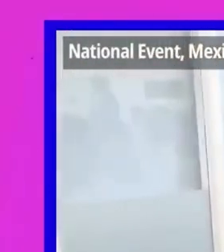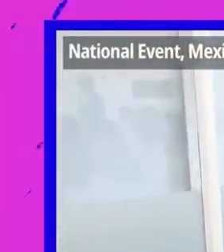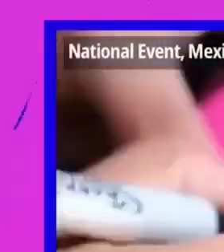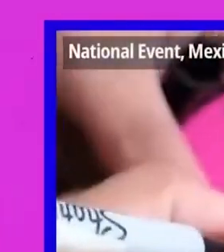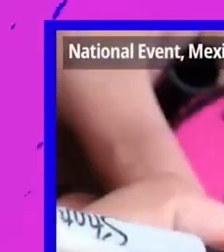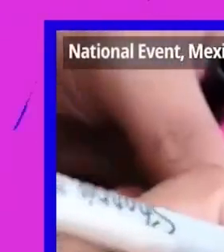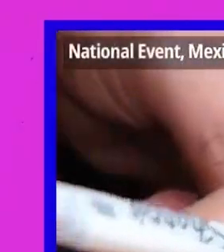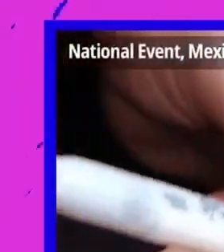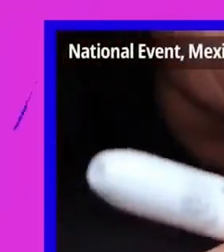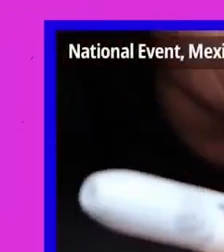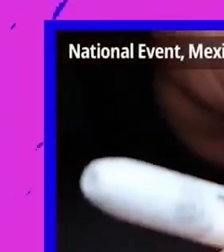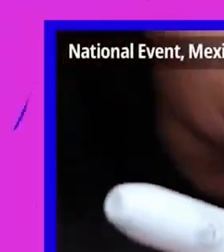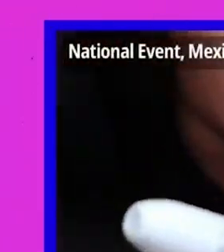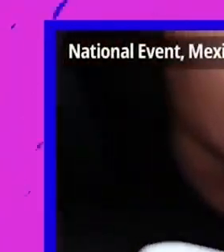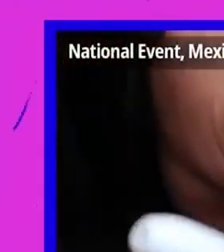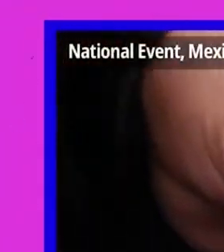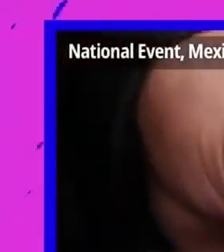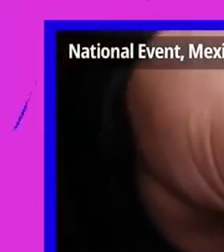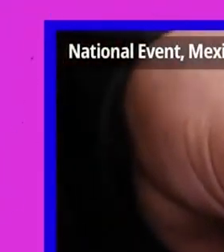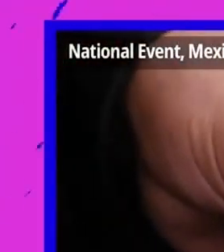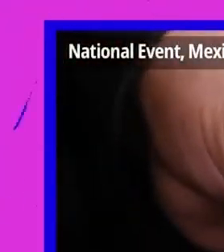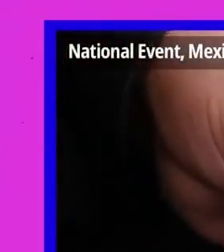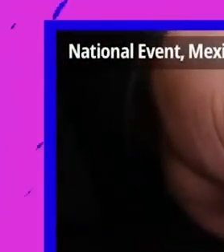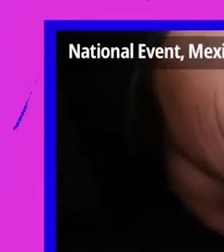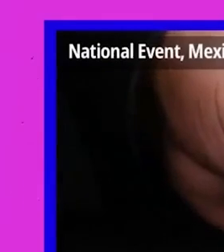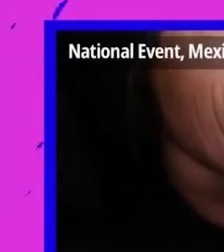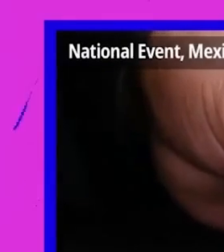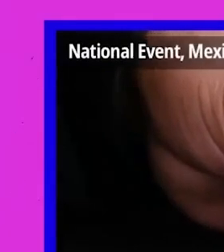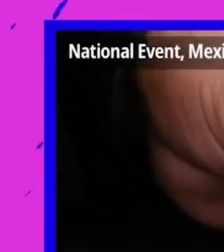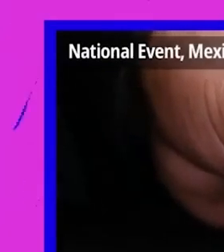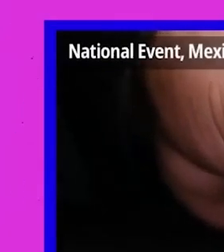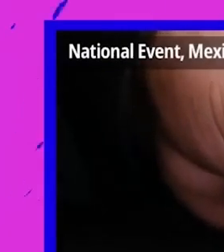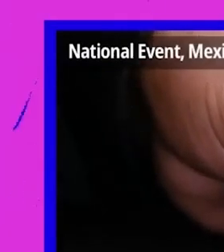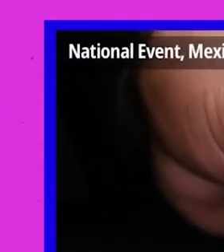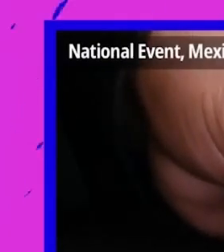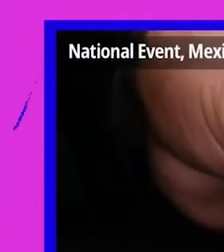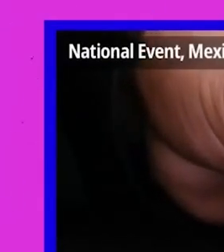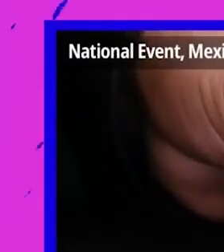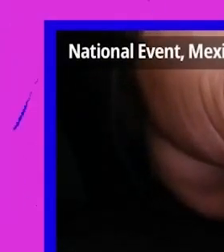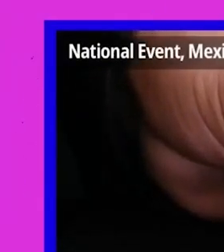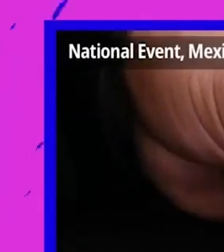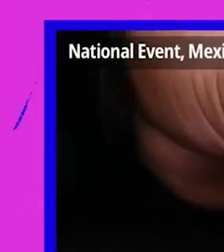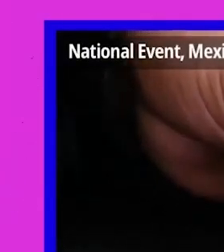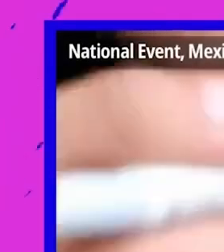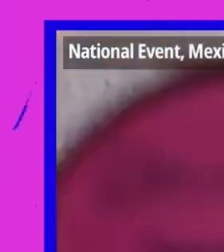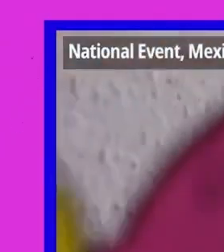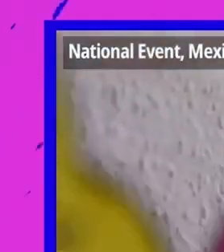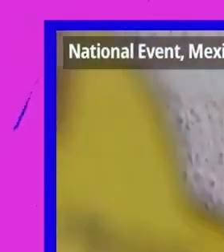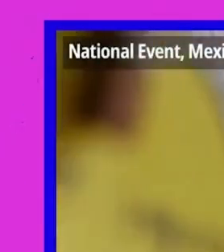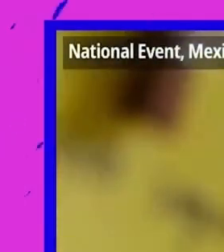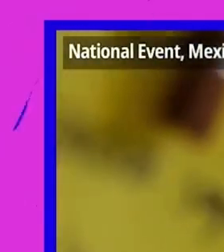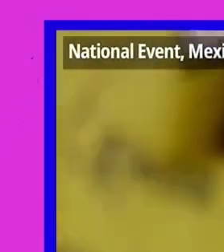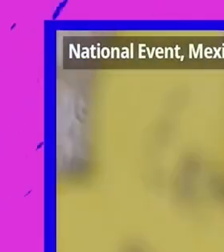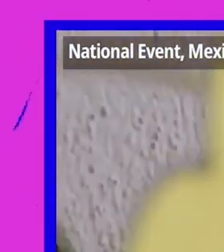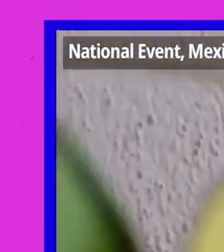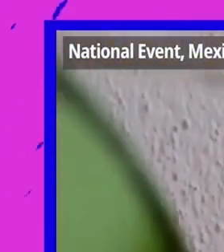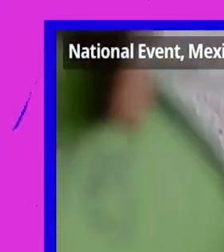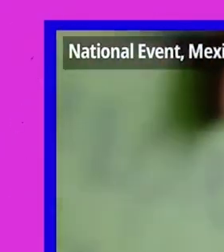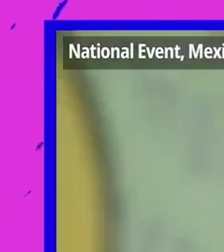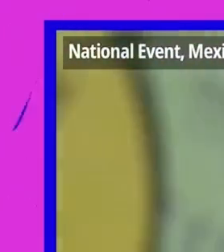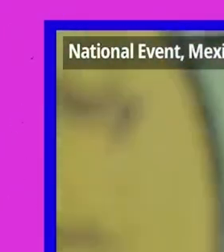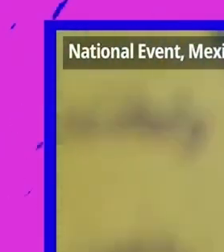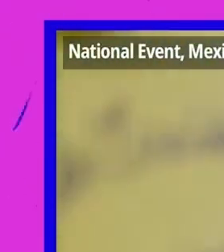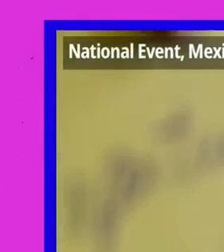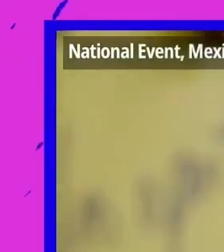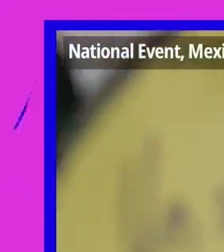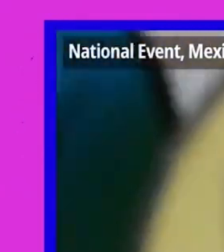Ya. El silencio no es algo con lo que podamos optar, por eso tenemos derecho a votar, porque no podemos